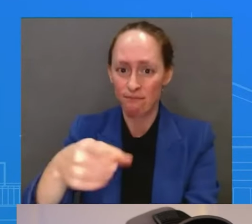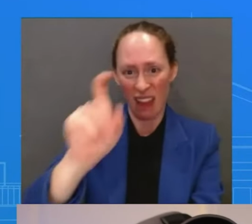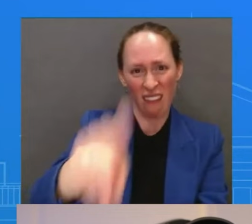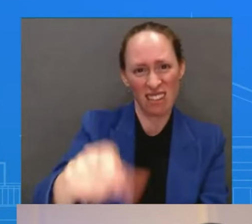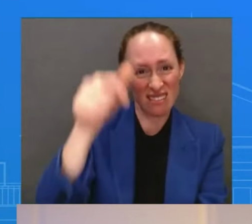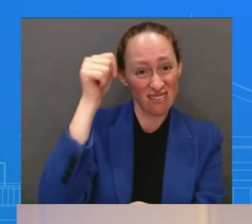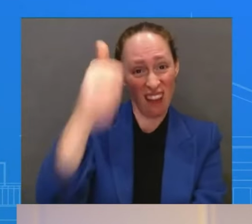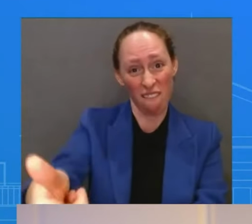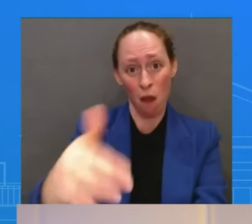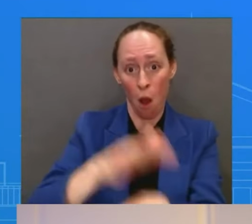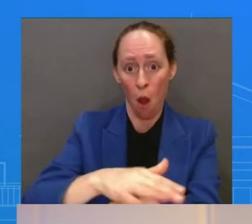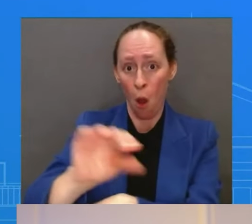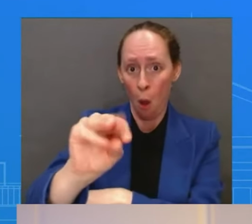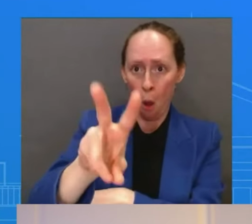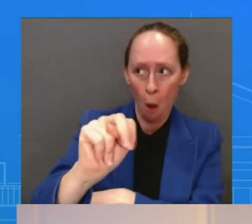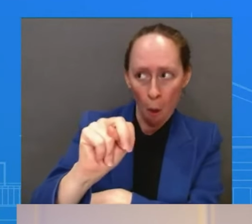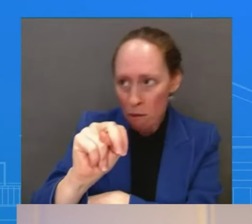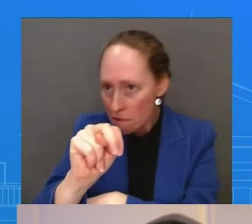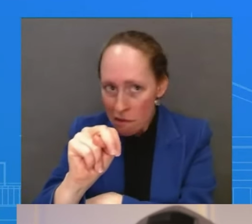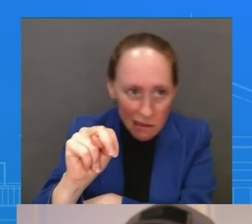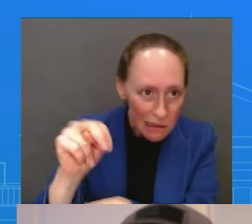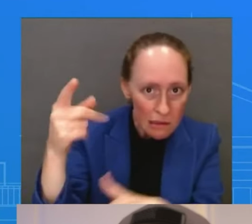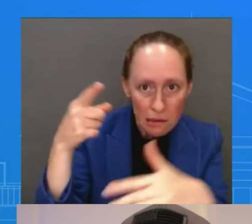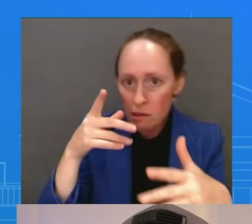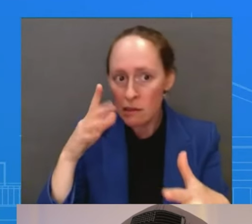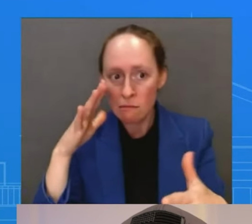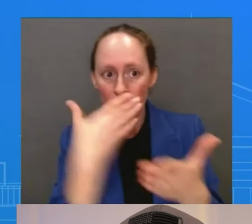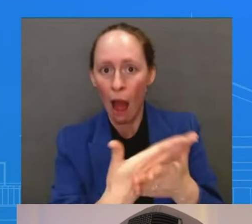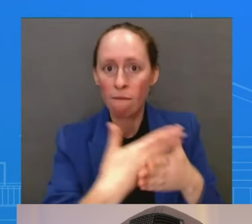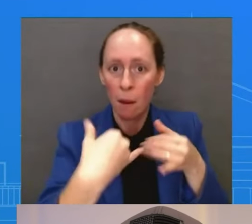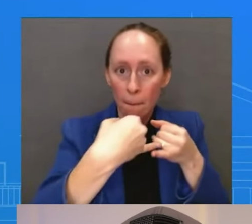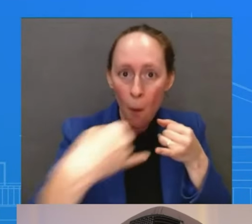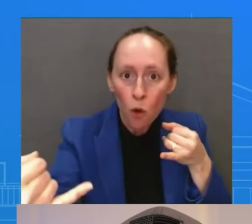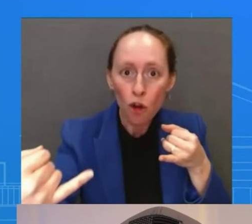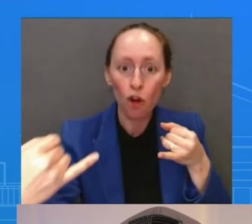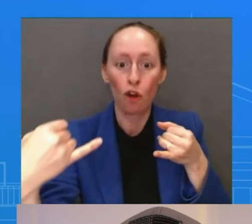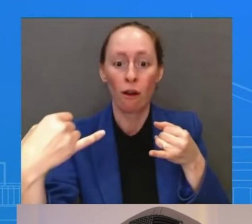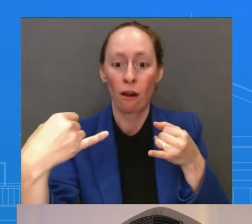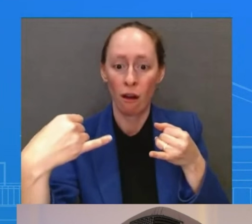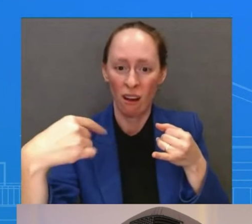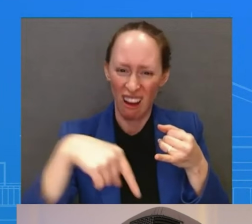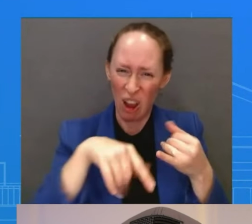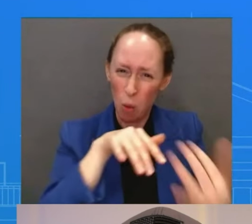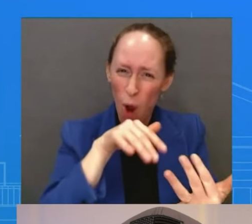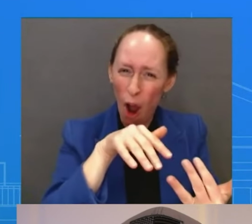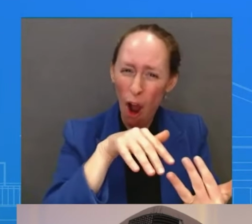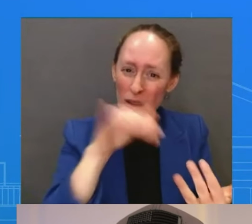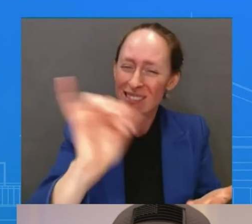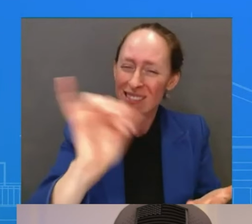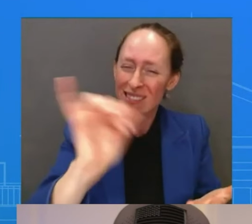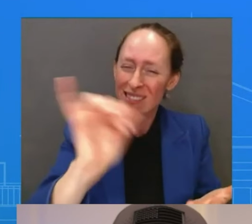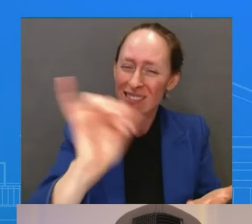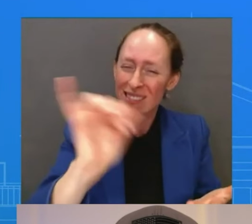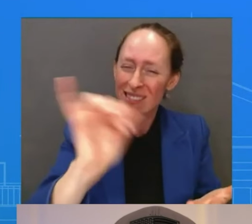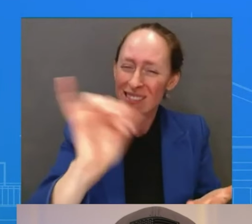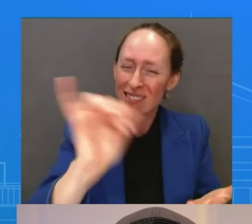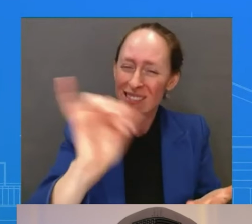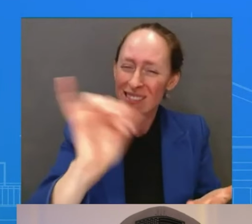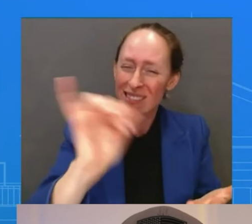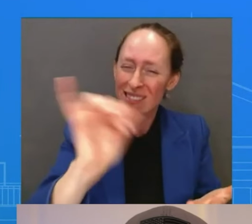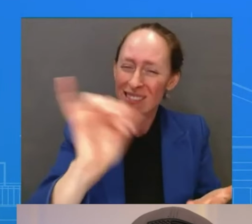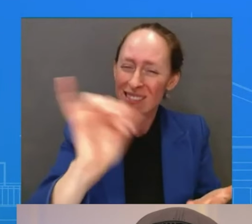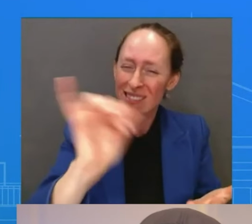happened in Ukraine, why is it that we found ourselves in that position so many times, it seems? Let me be John